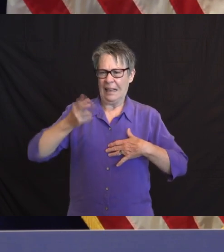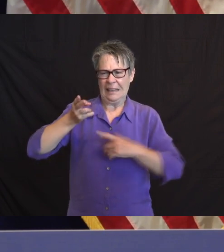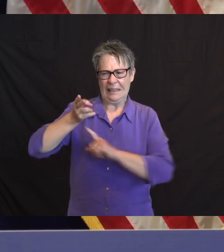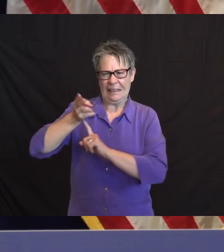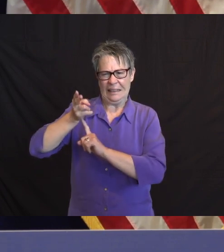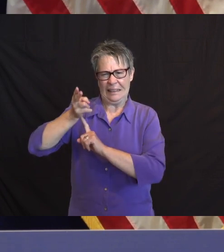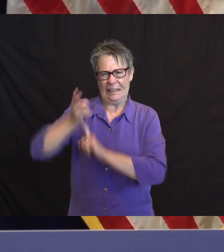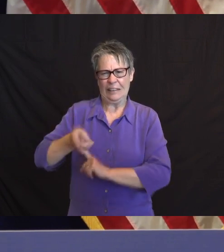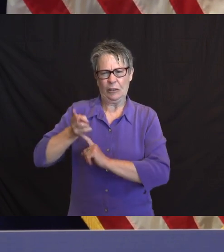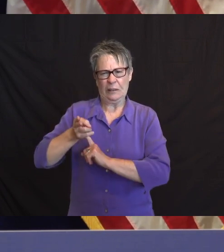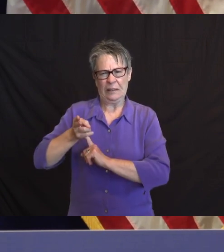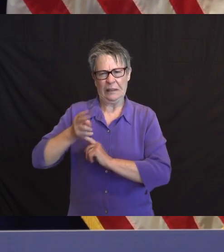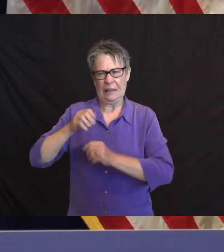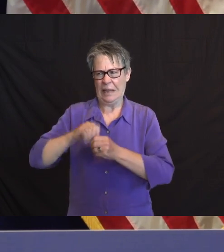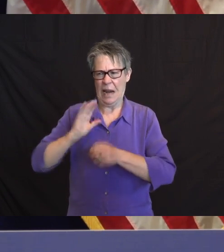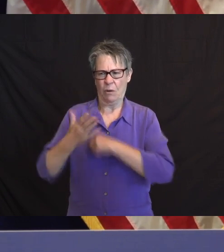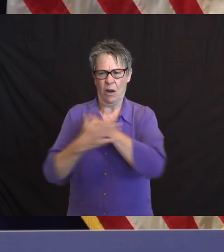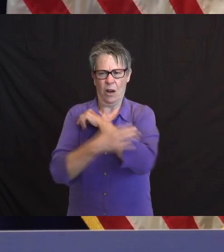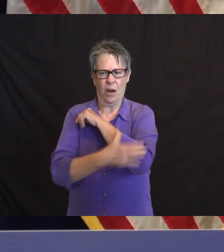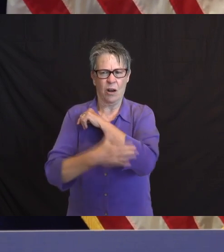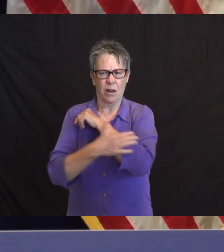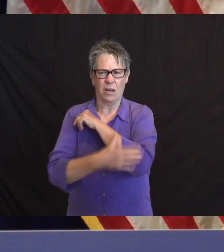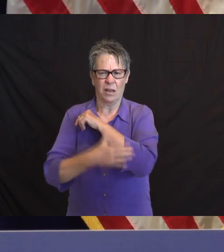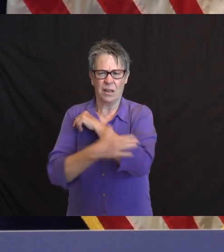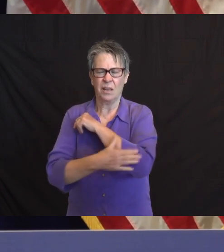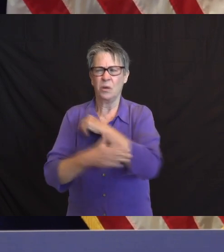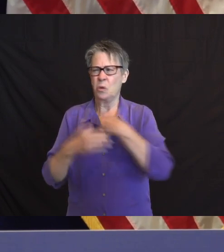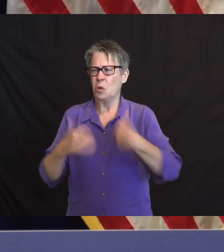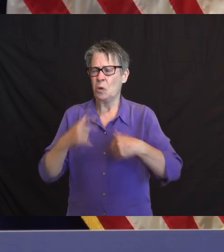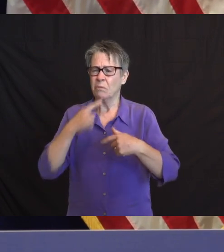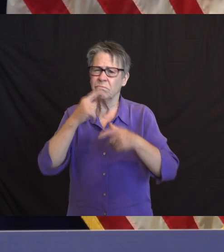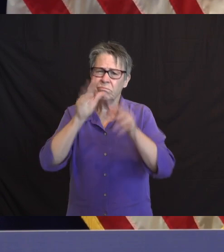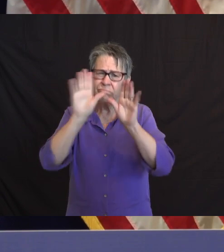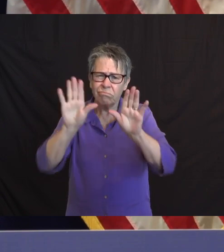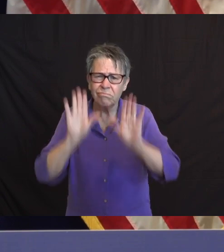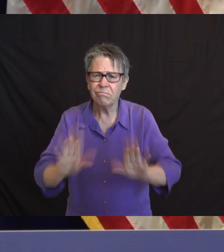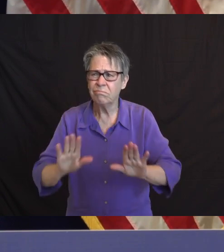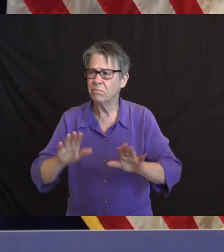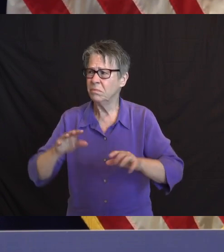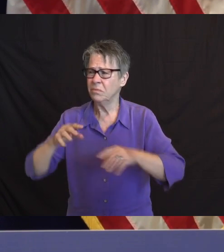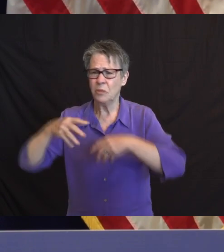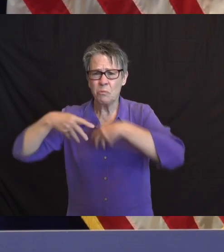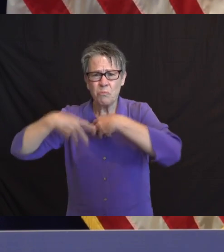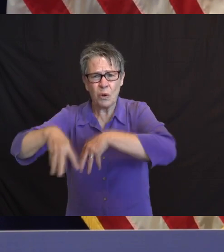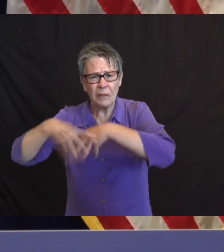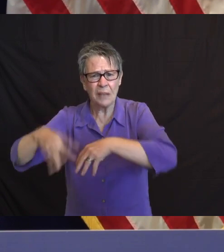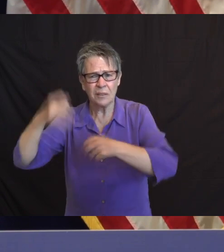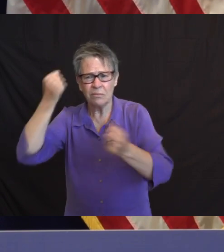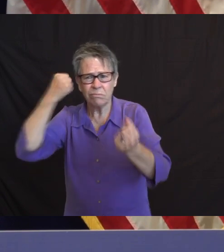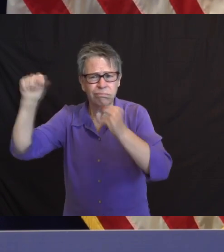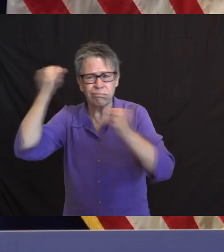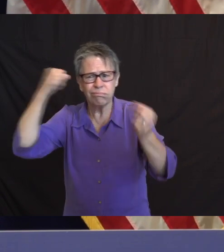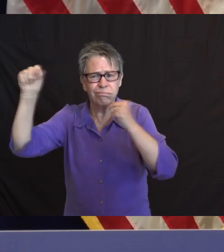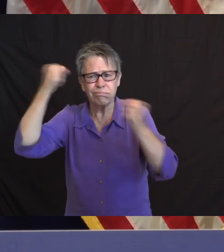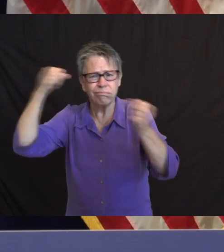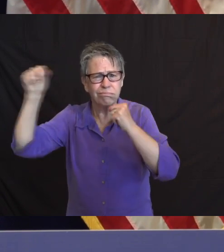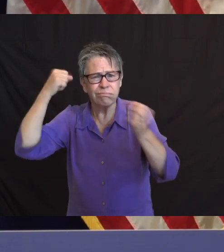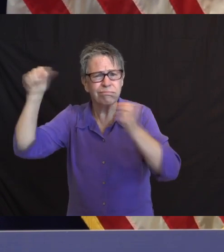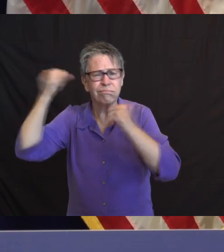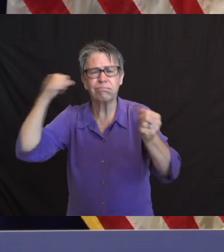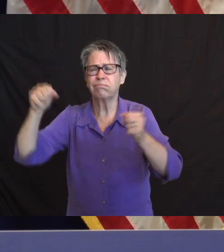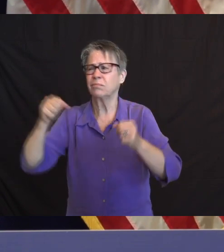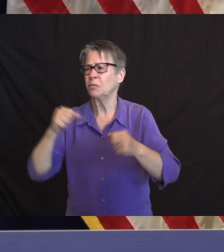peaceful. Please do. Let's balance the public health. There's no reason, in my opinion, you can't have both the rightful anger and